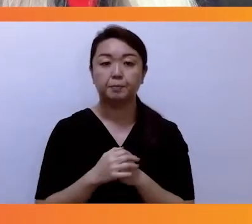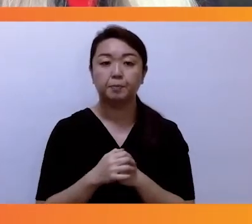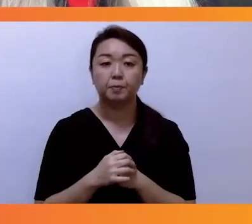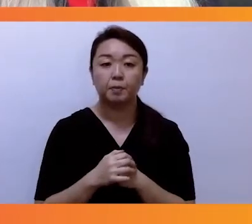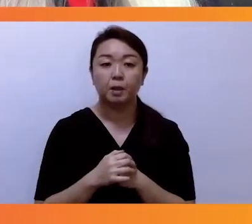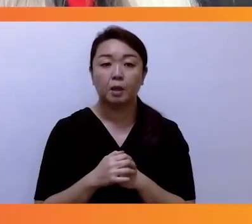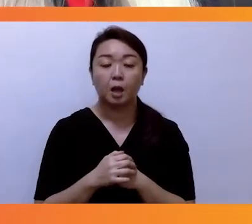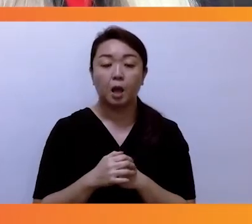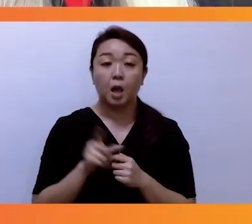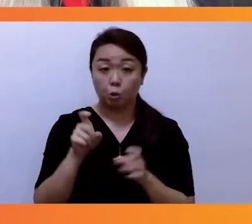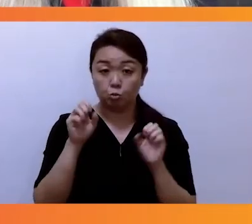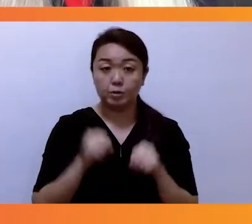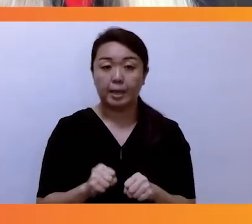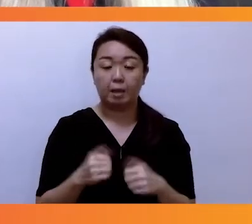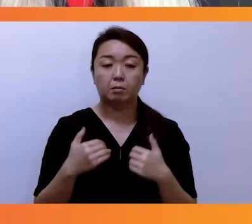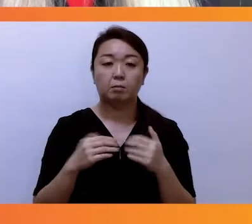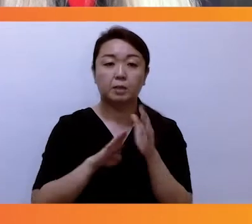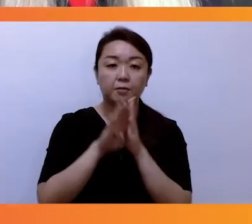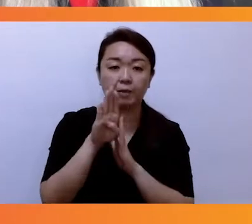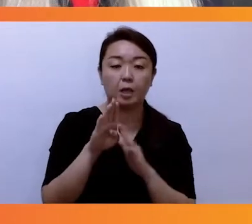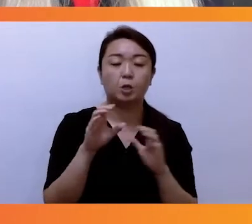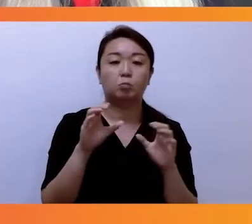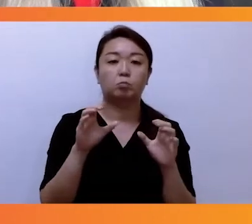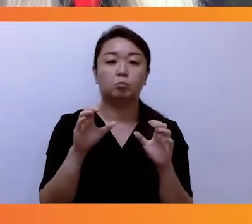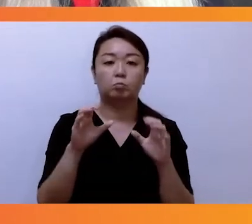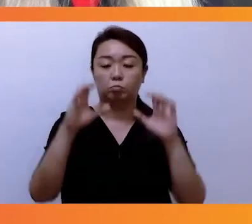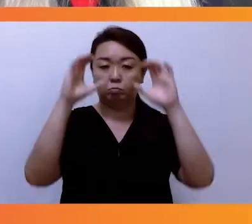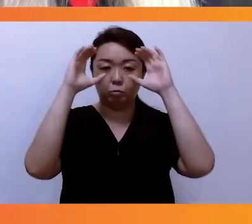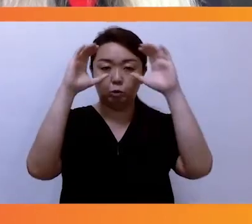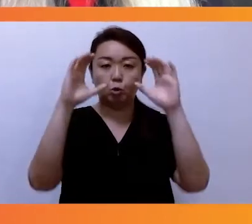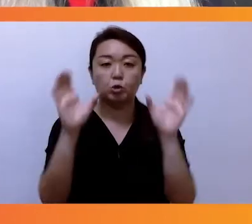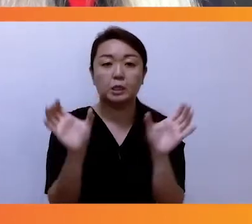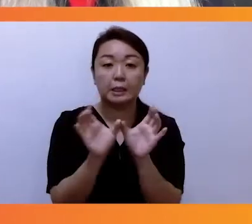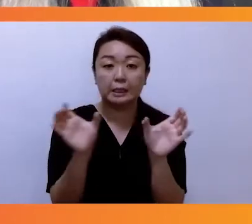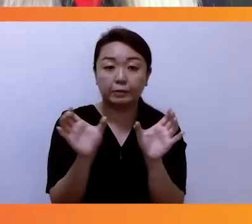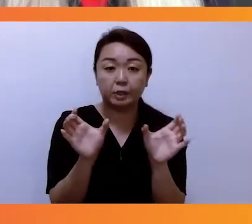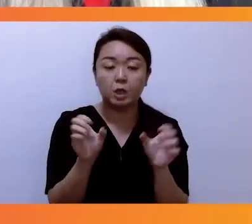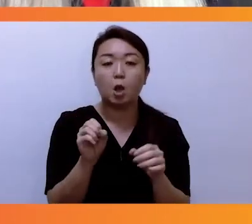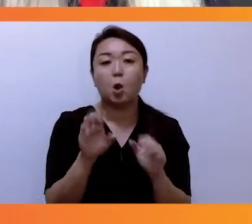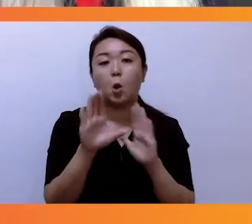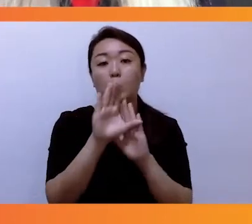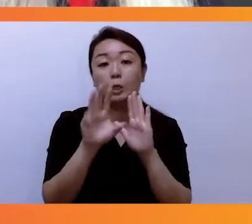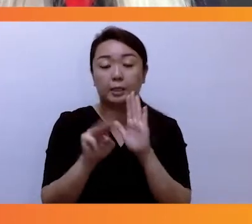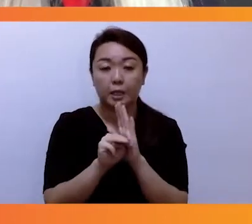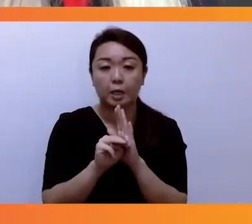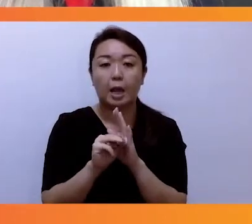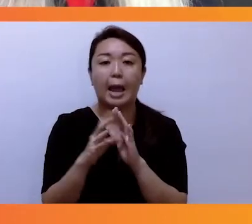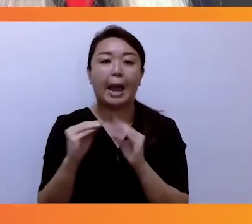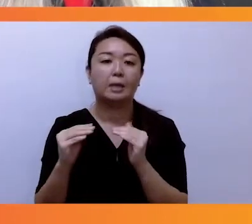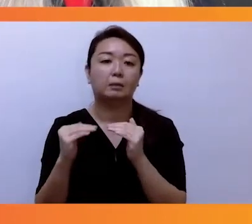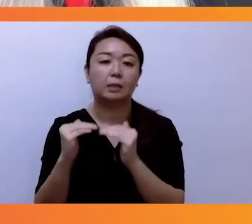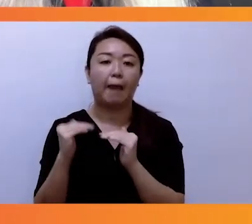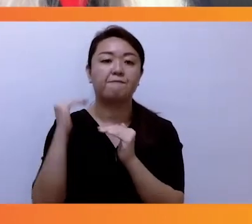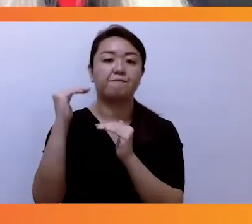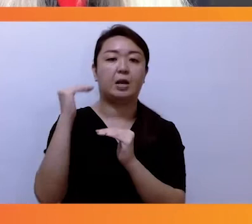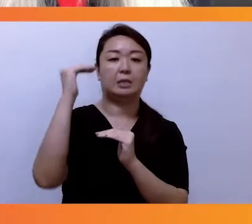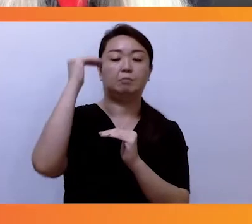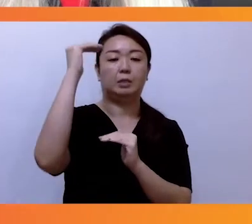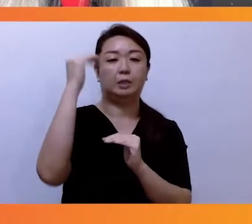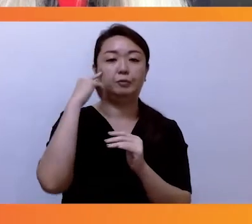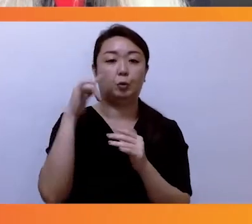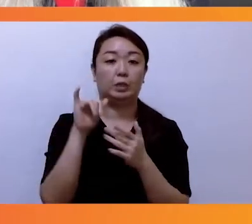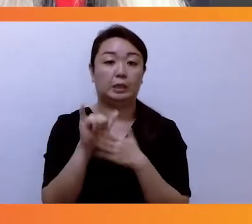person. You can develop coach certification curriculum and a progression